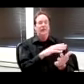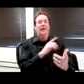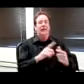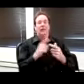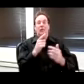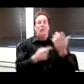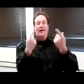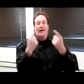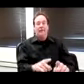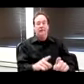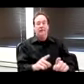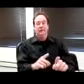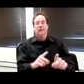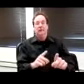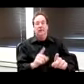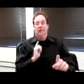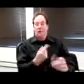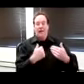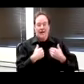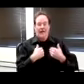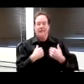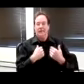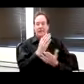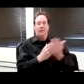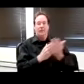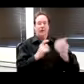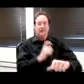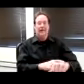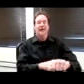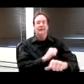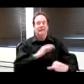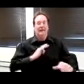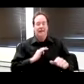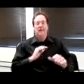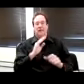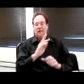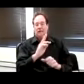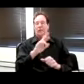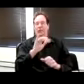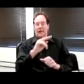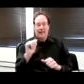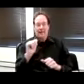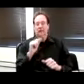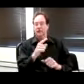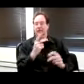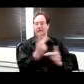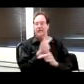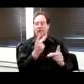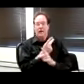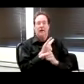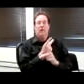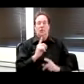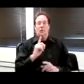happens is we have a part-time staff person, Brianna, who figures out where